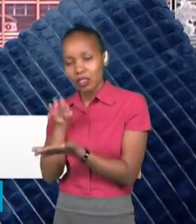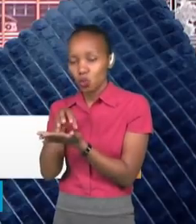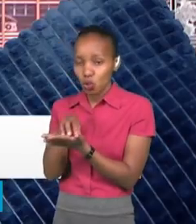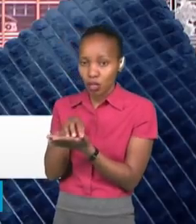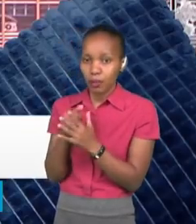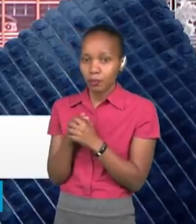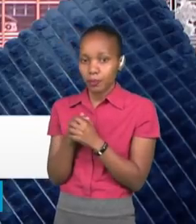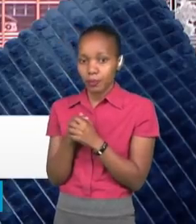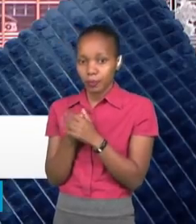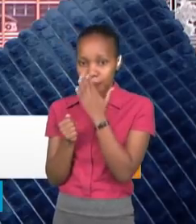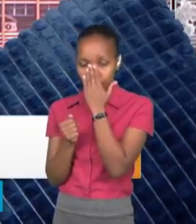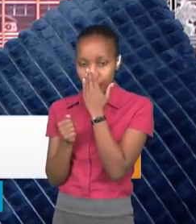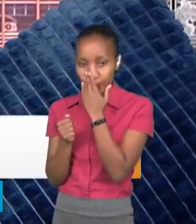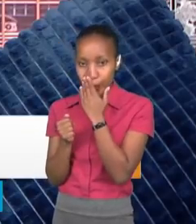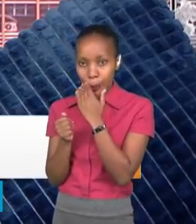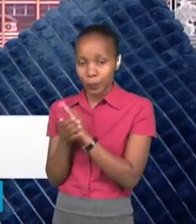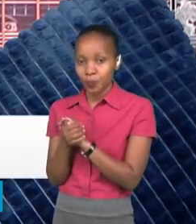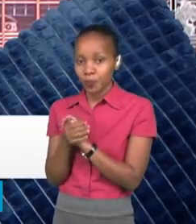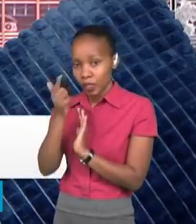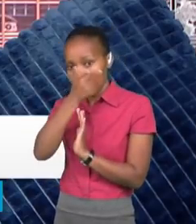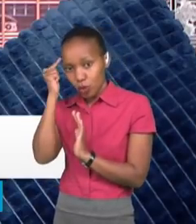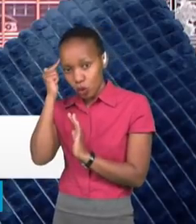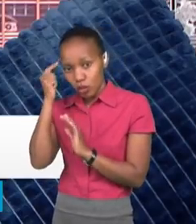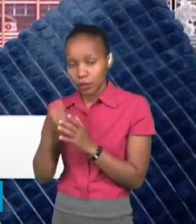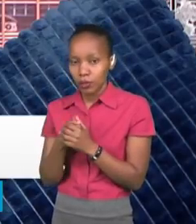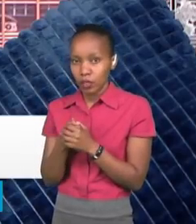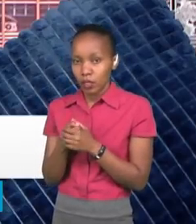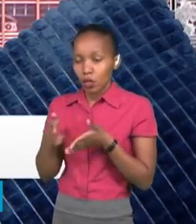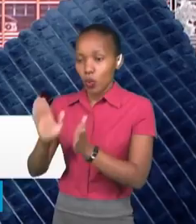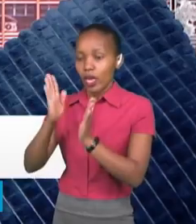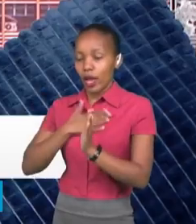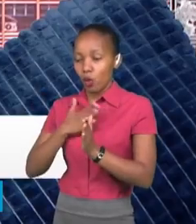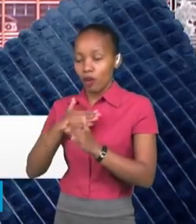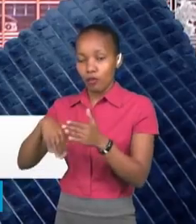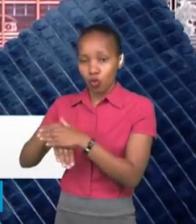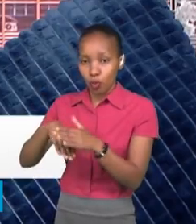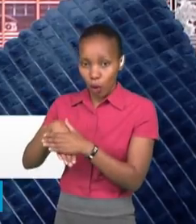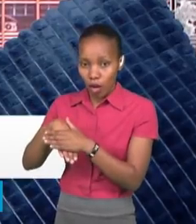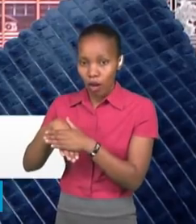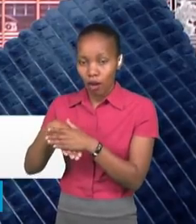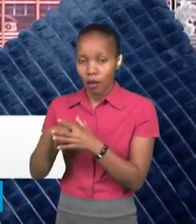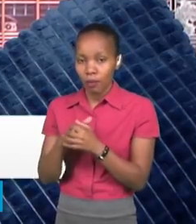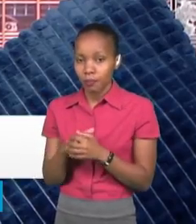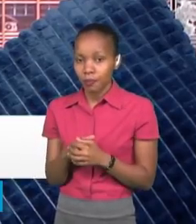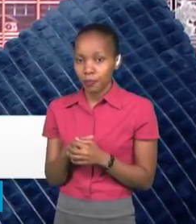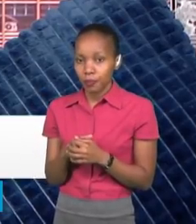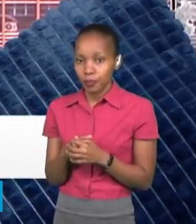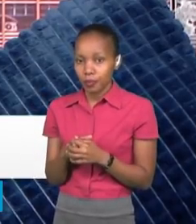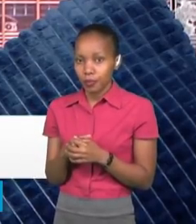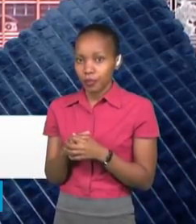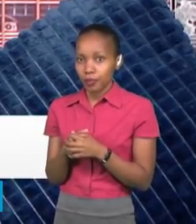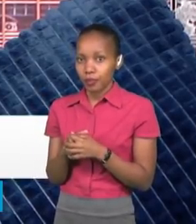because of the way our model of football has actually been over